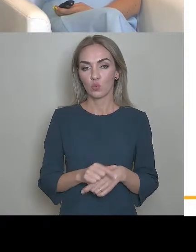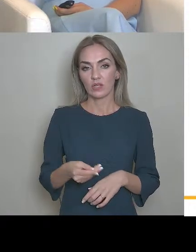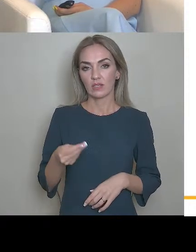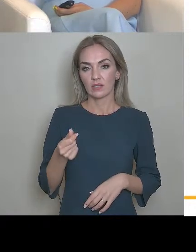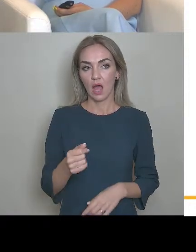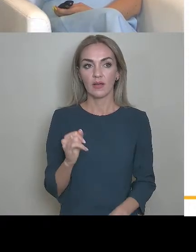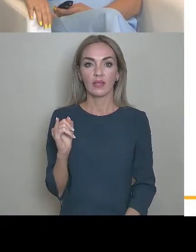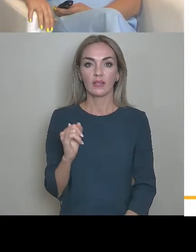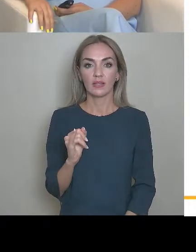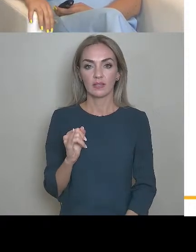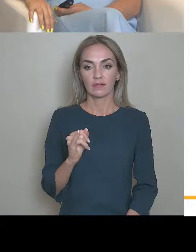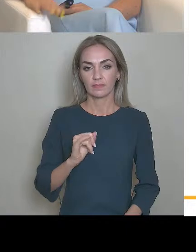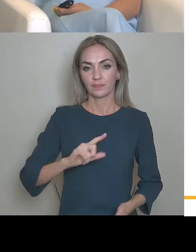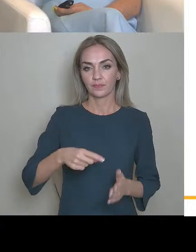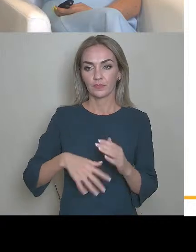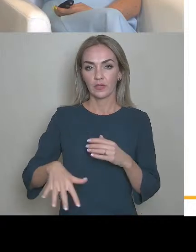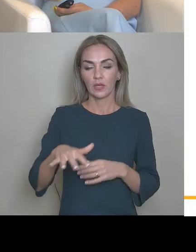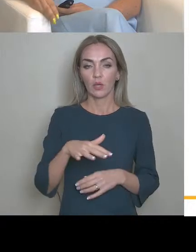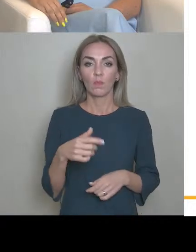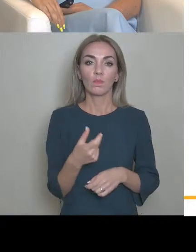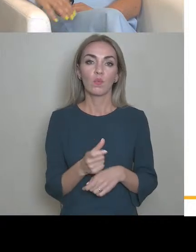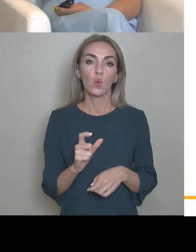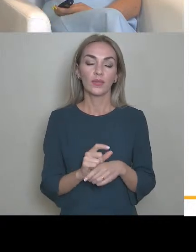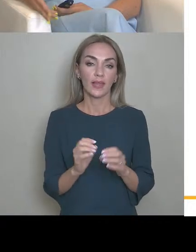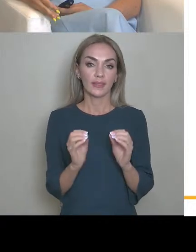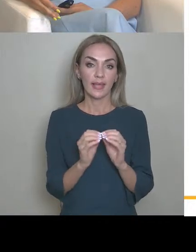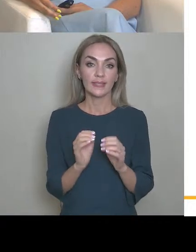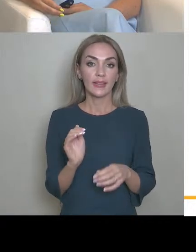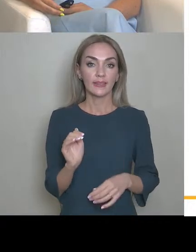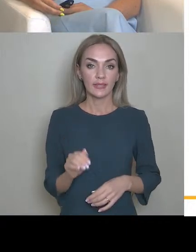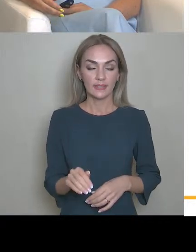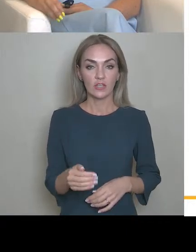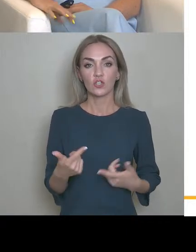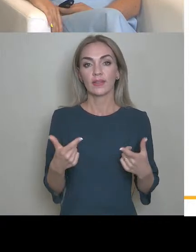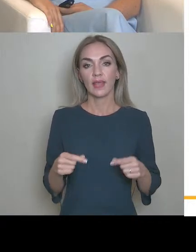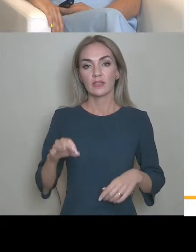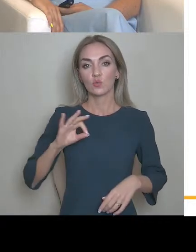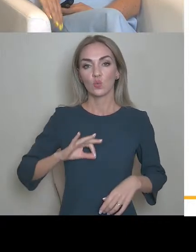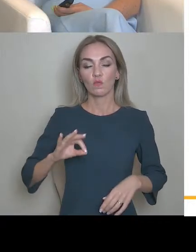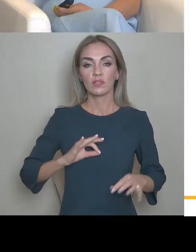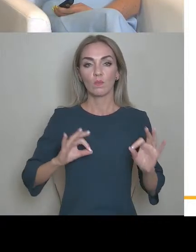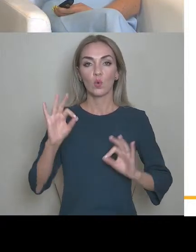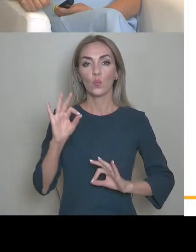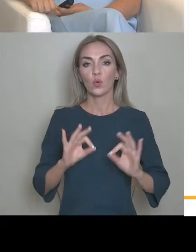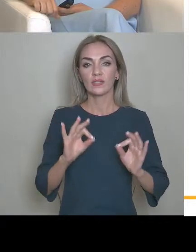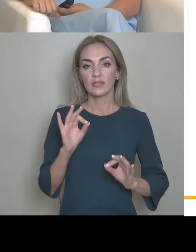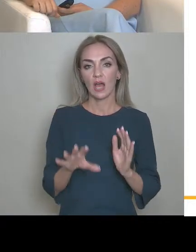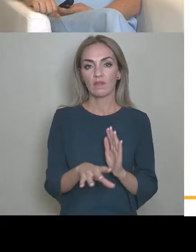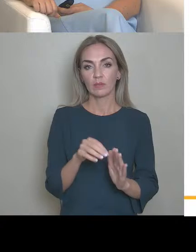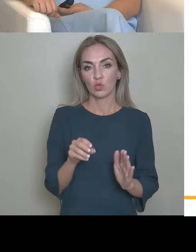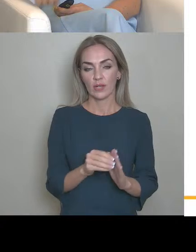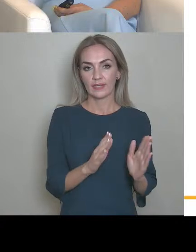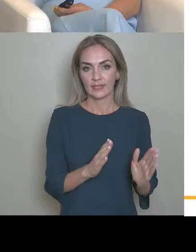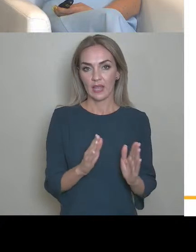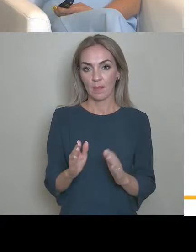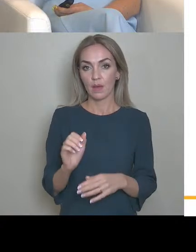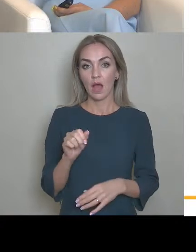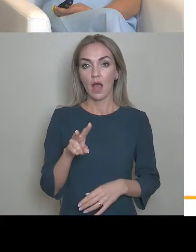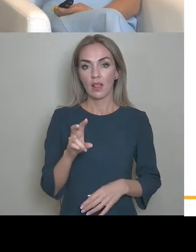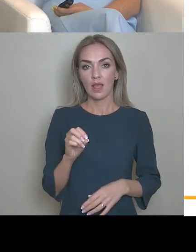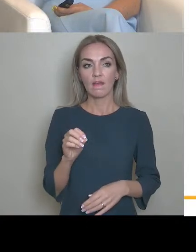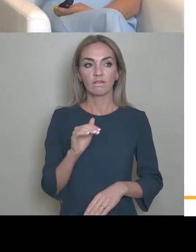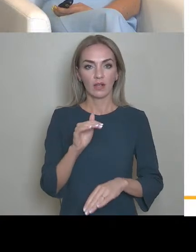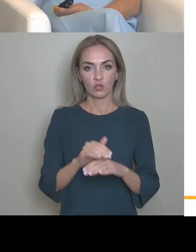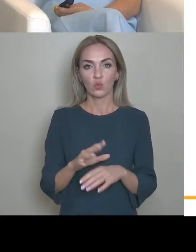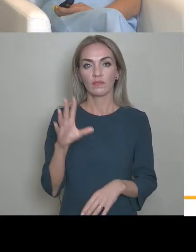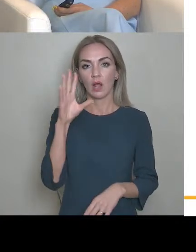for the settlements with the population over 10,000 with proportionate system. It